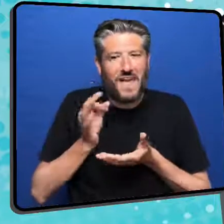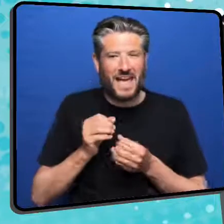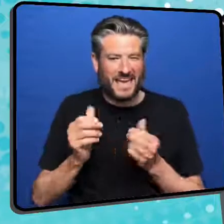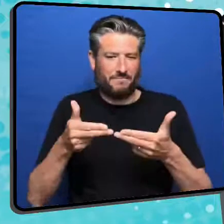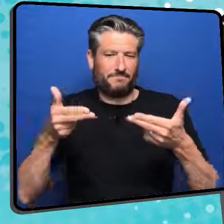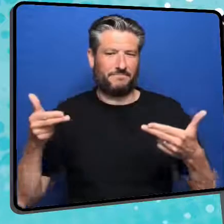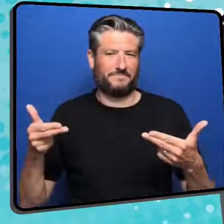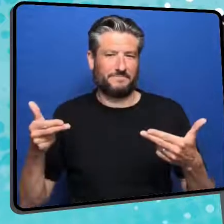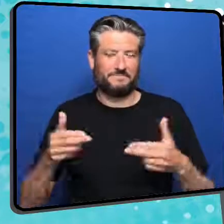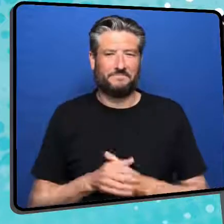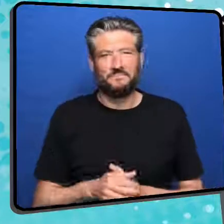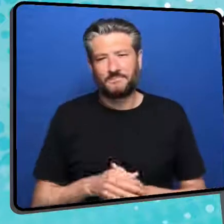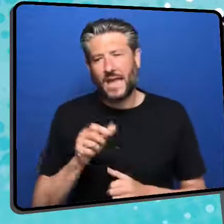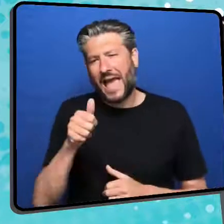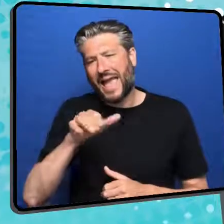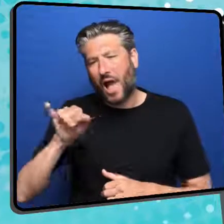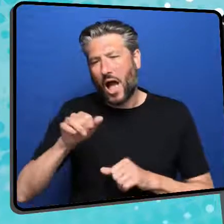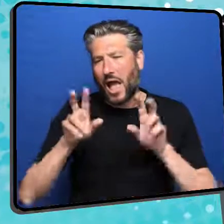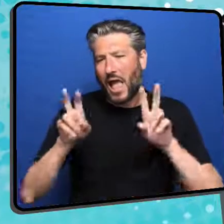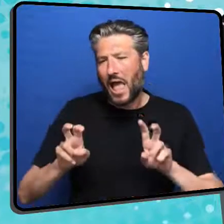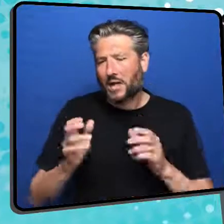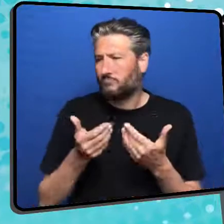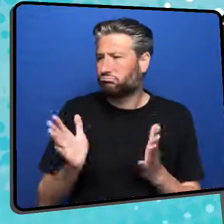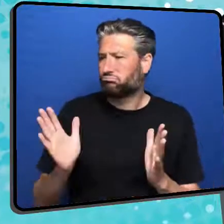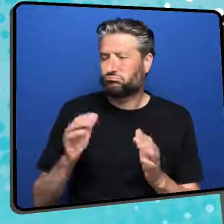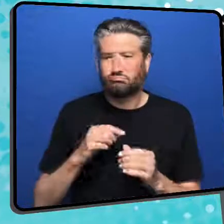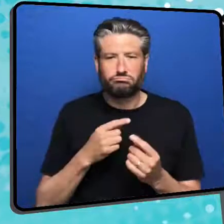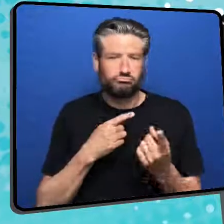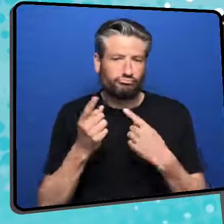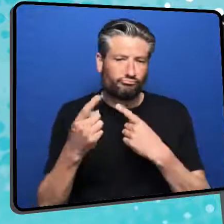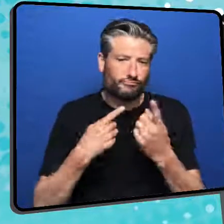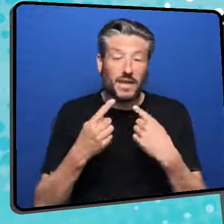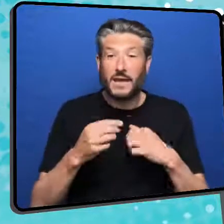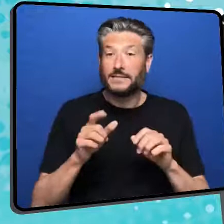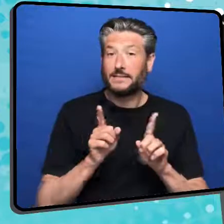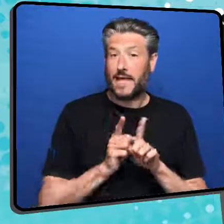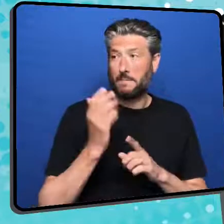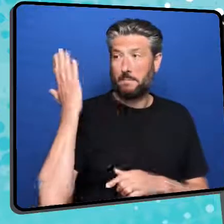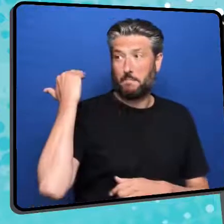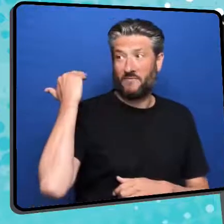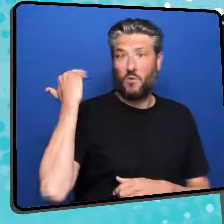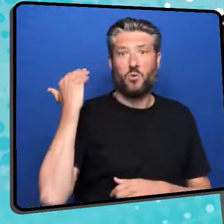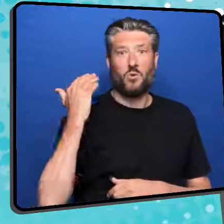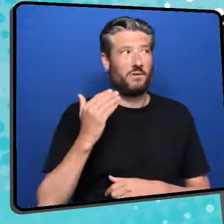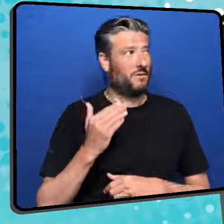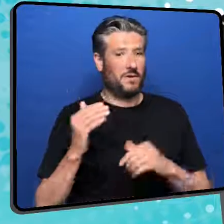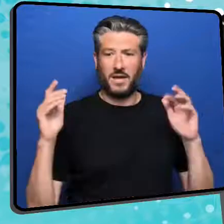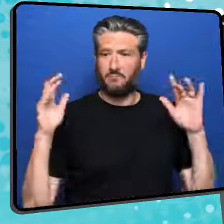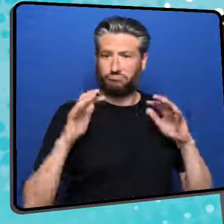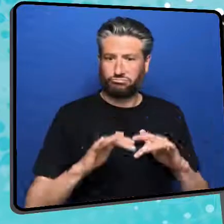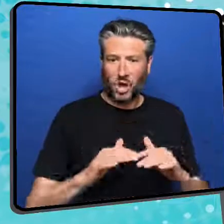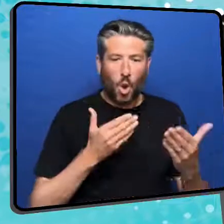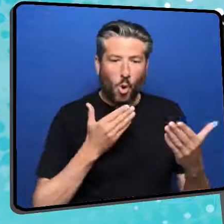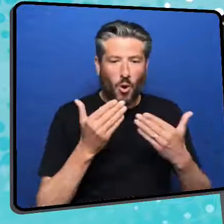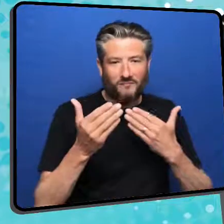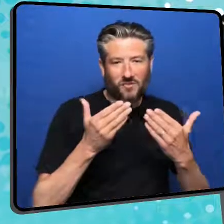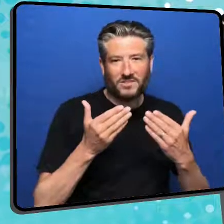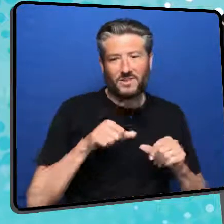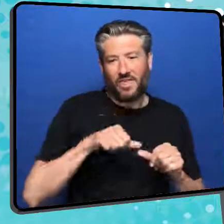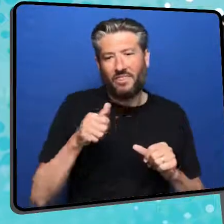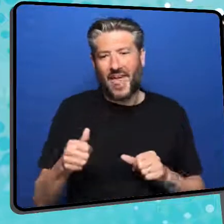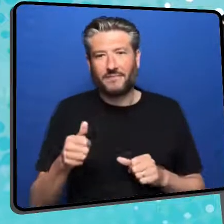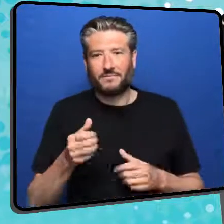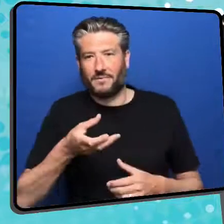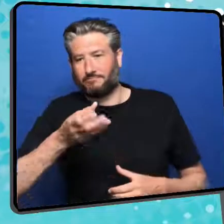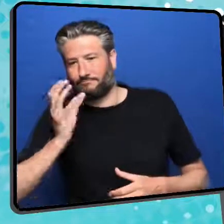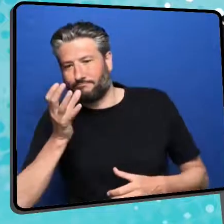hoc conversations we used to have at developer conferences. Think of that kind of style. It's very much that. Big thank you to all those who